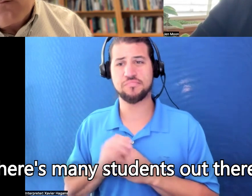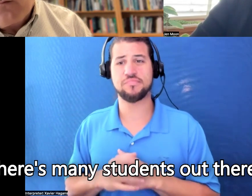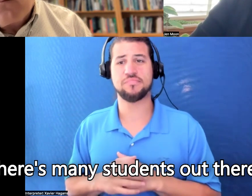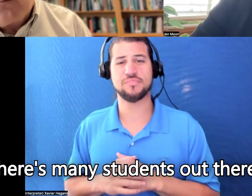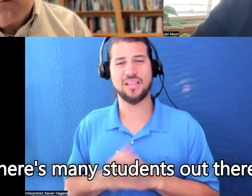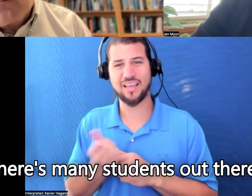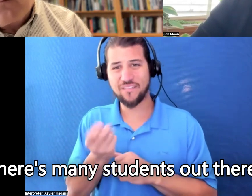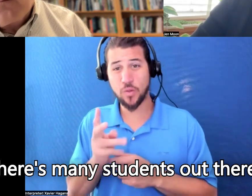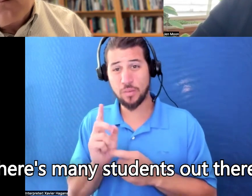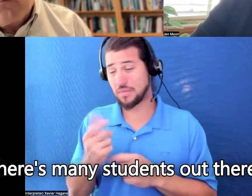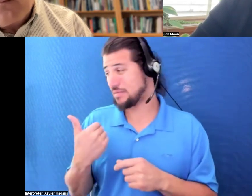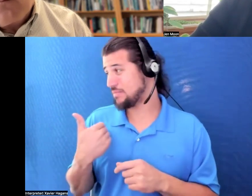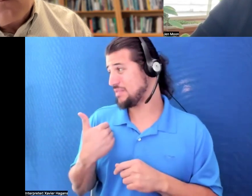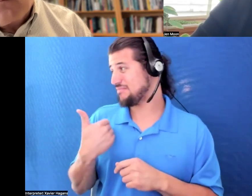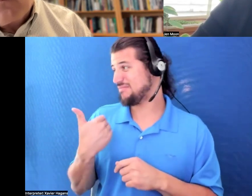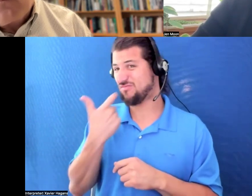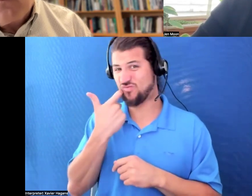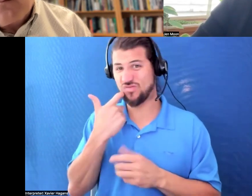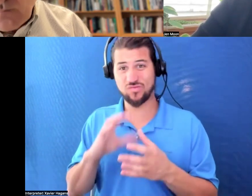many students out there that have